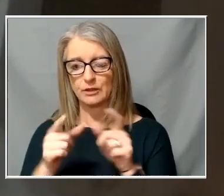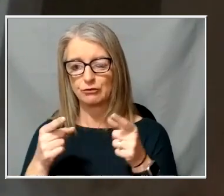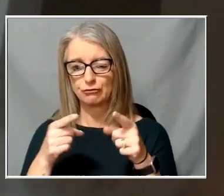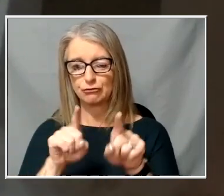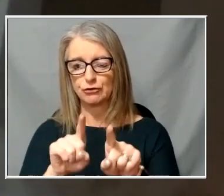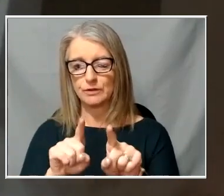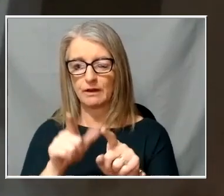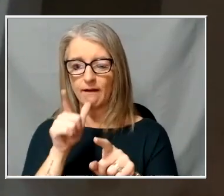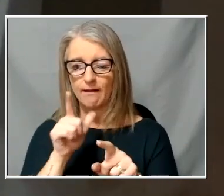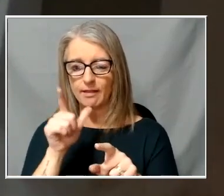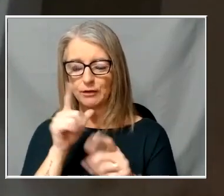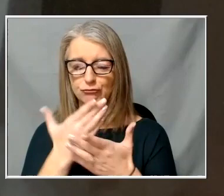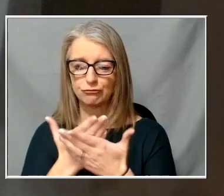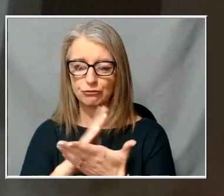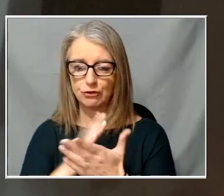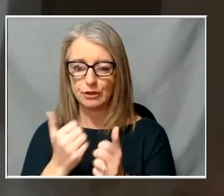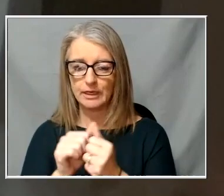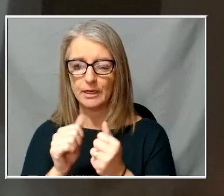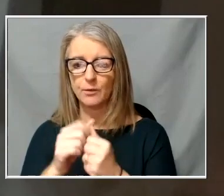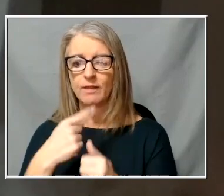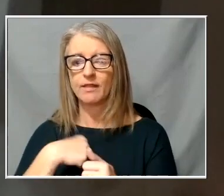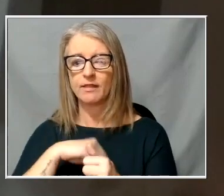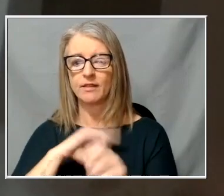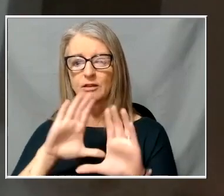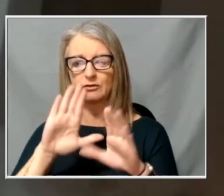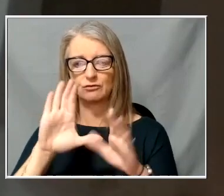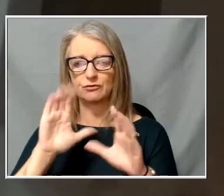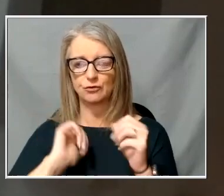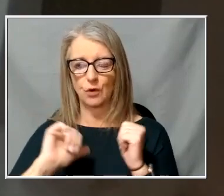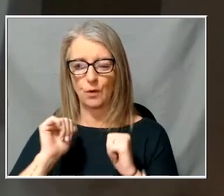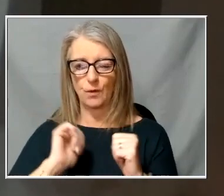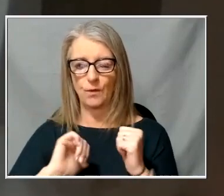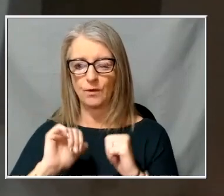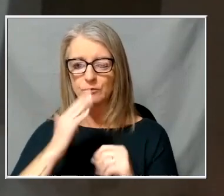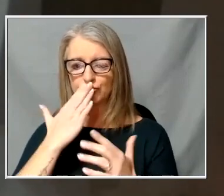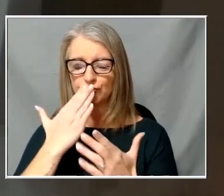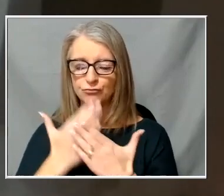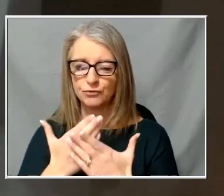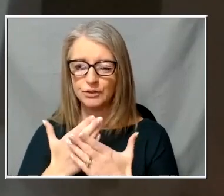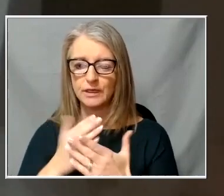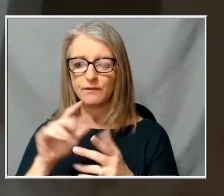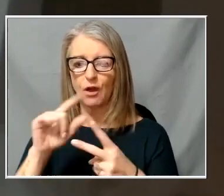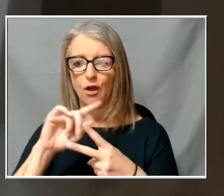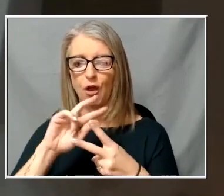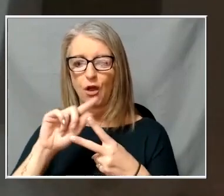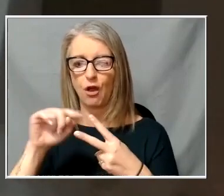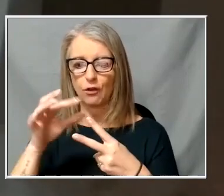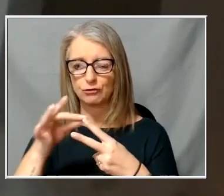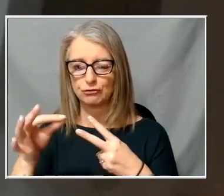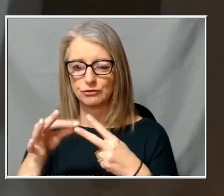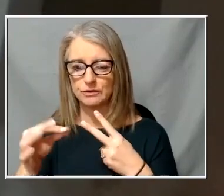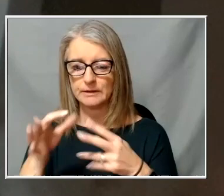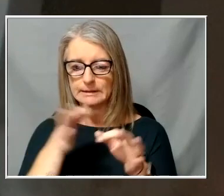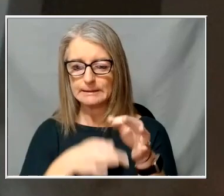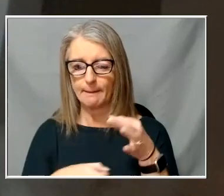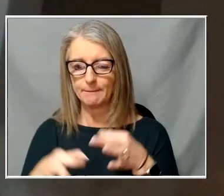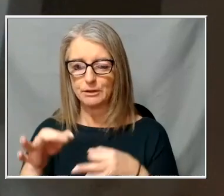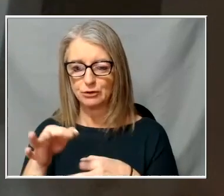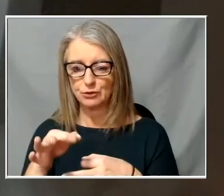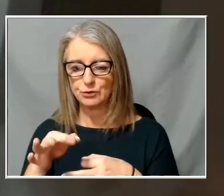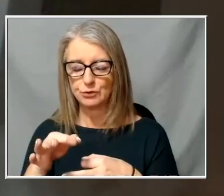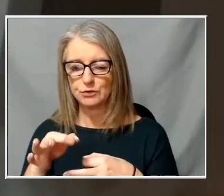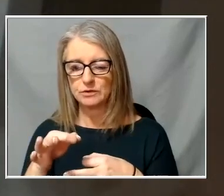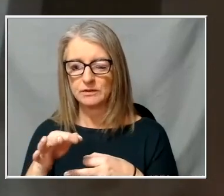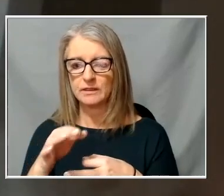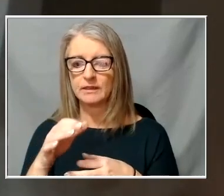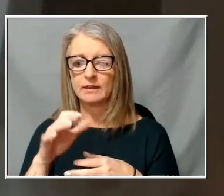our luncheons, cooking with Cray, is good alternatives and substitutes.